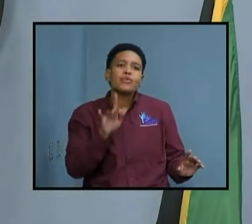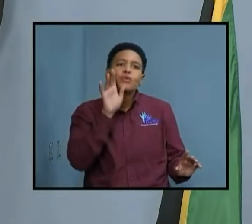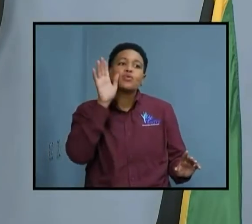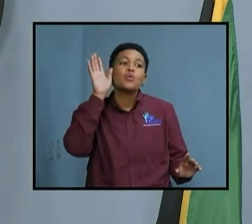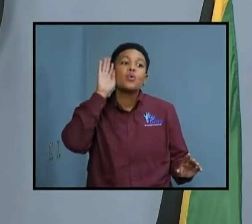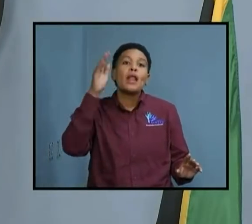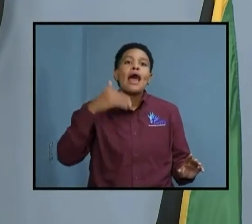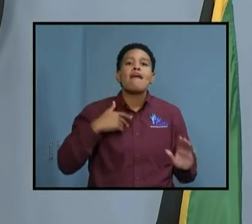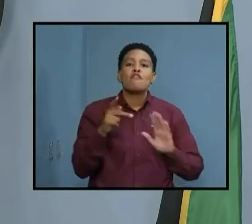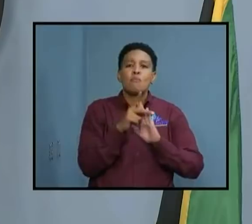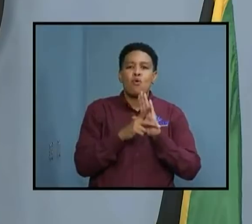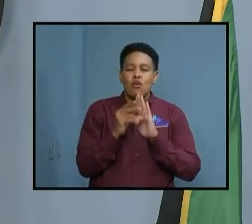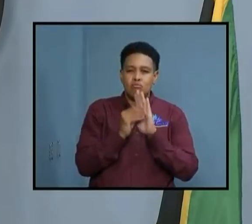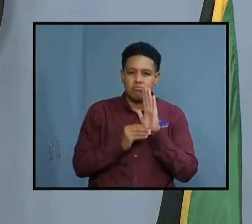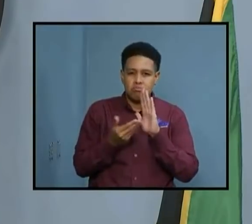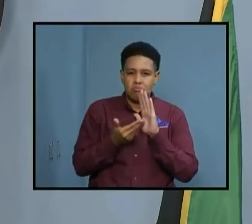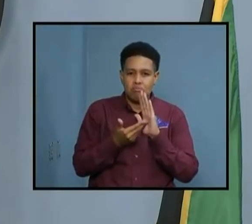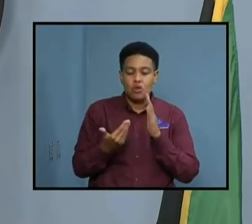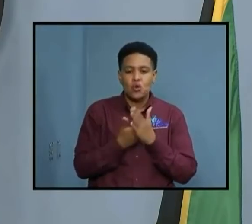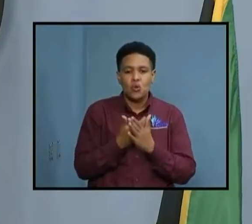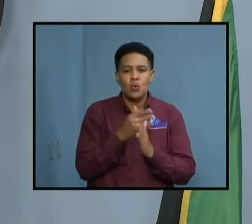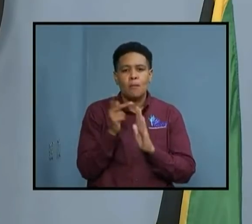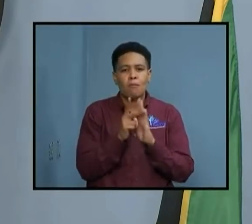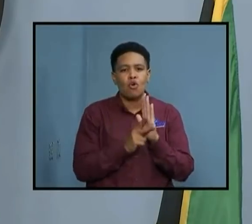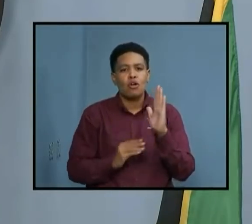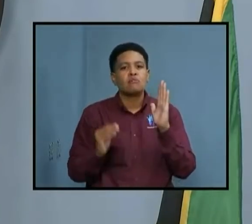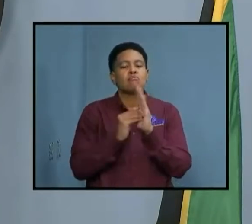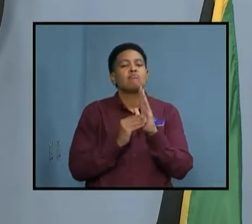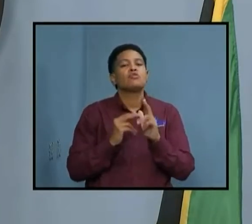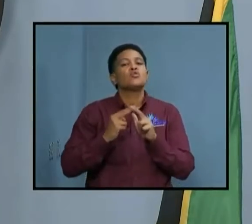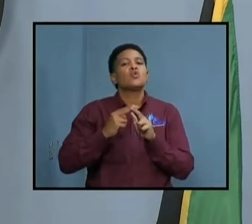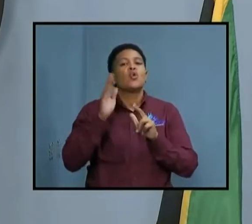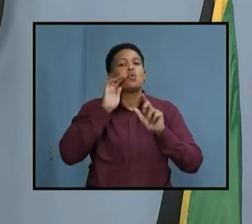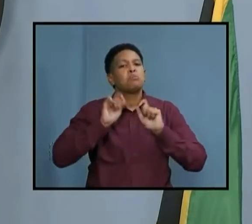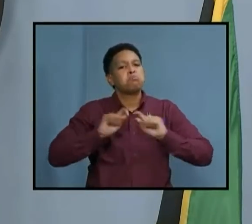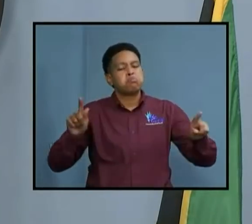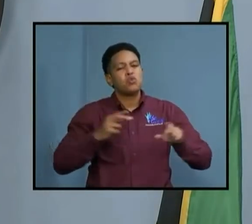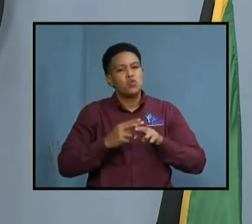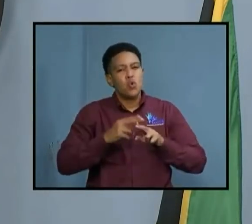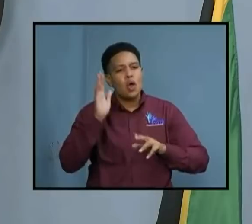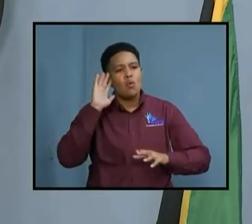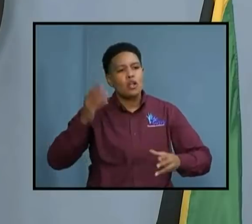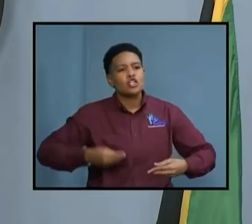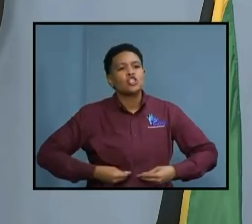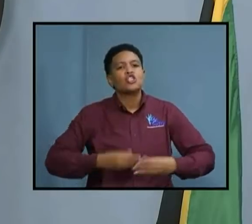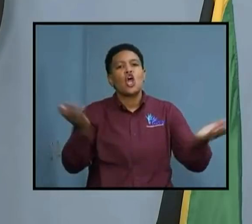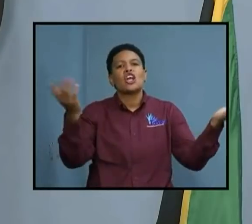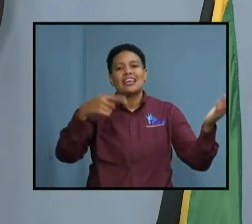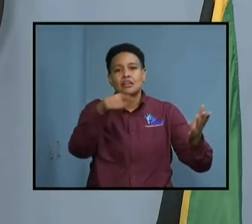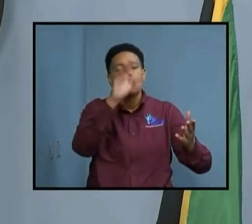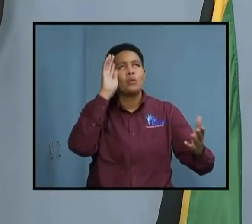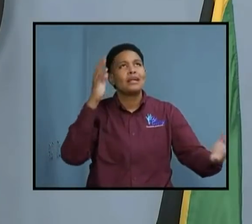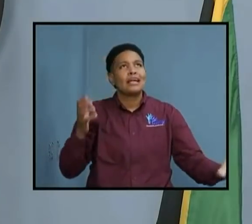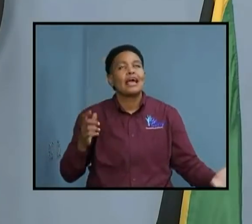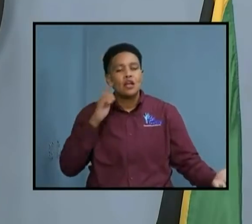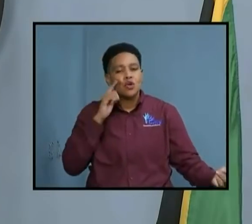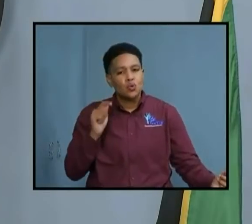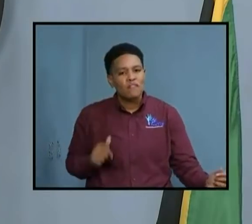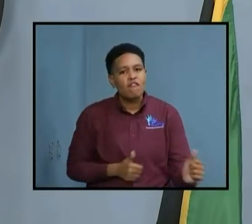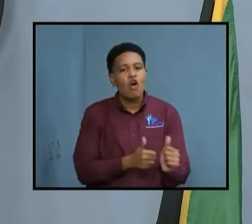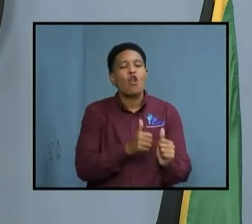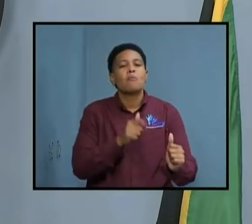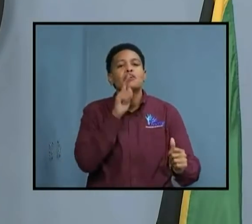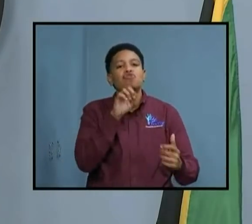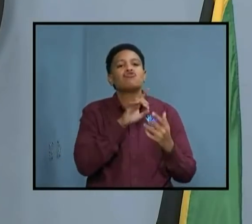will be a protocol and a new protocol in short order that we put out and will be circulated to them. Then they'll do the follow-up